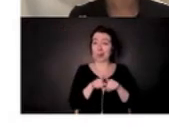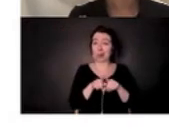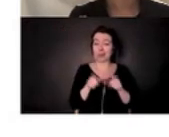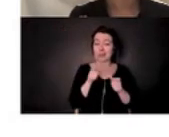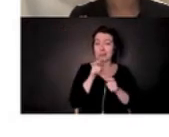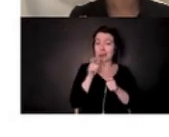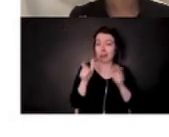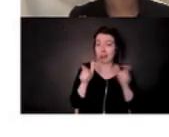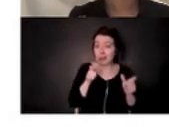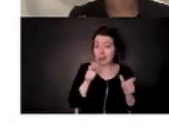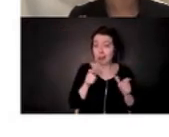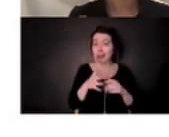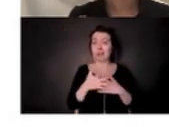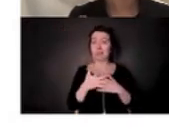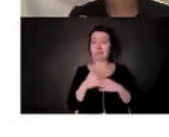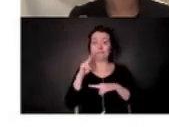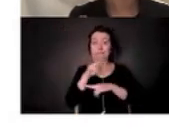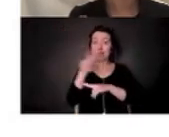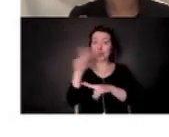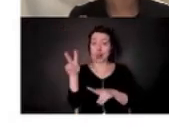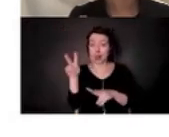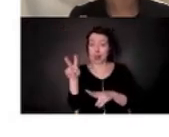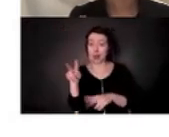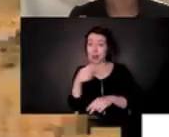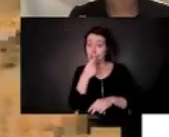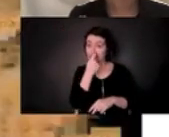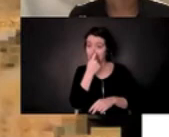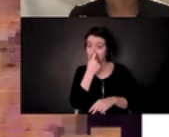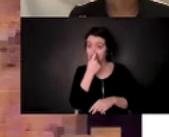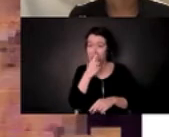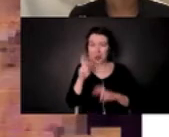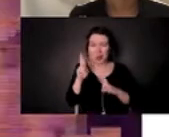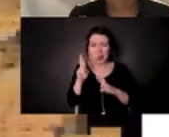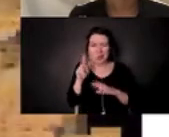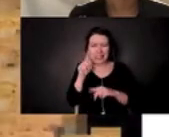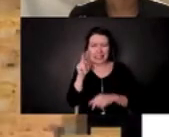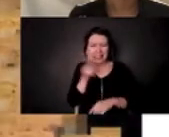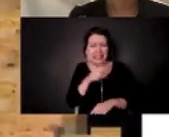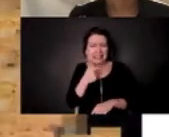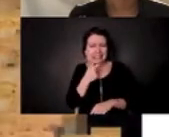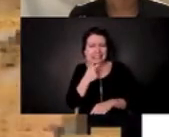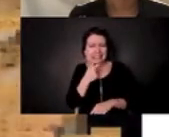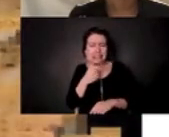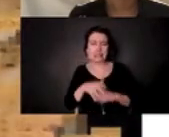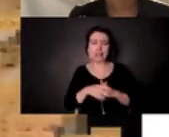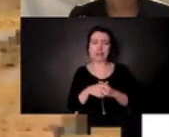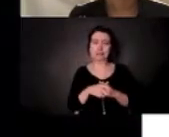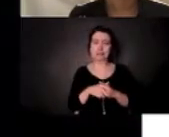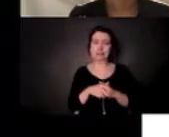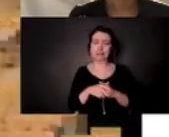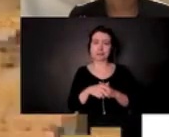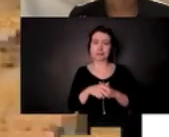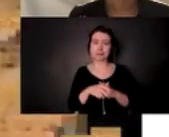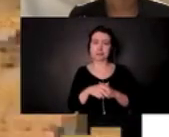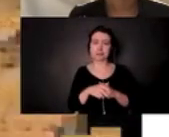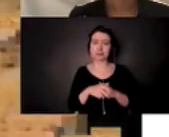the visualization was very much I don't know whether anyone can see that, again thinking